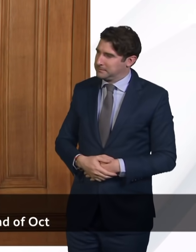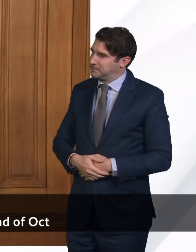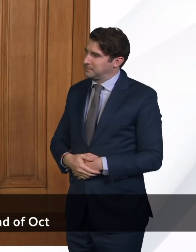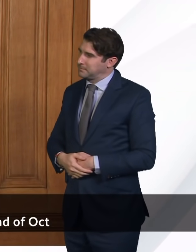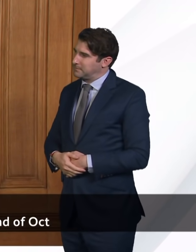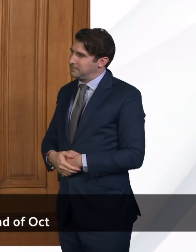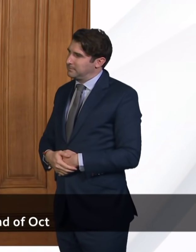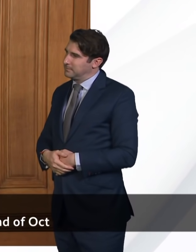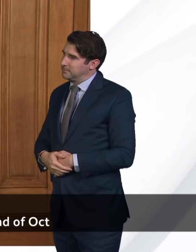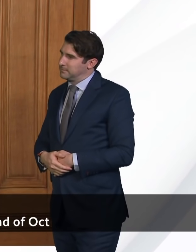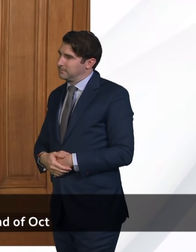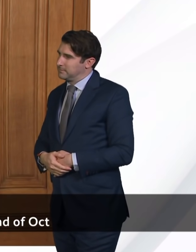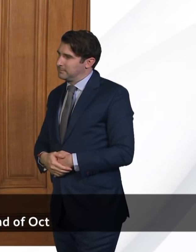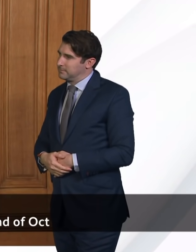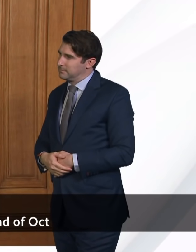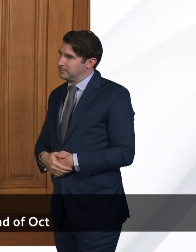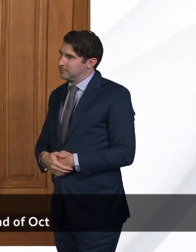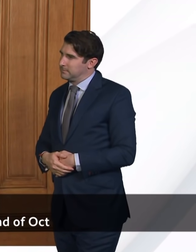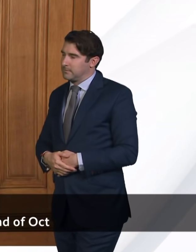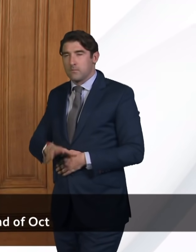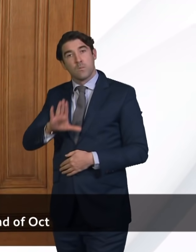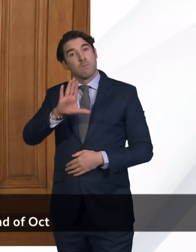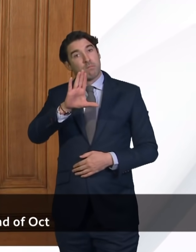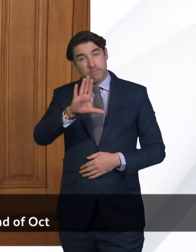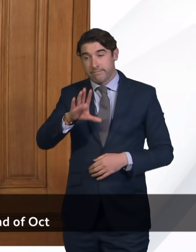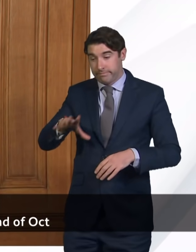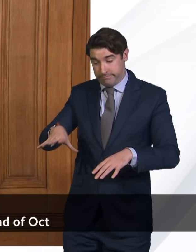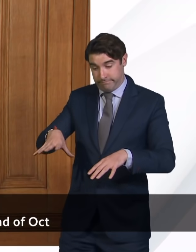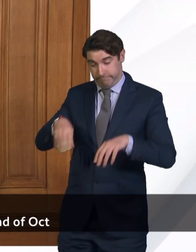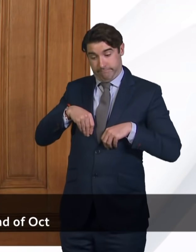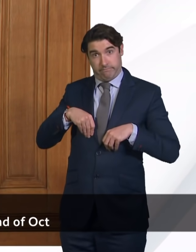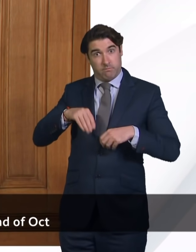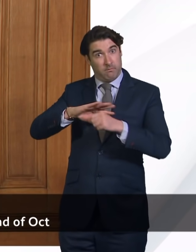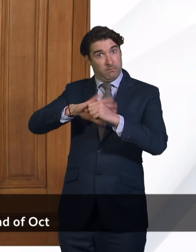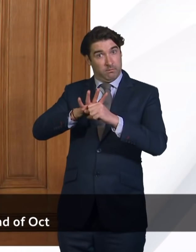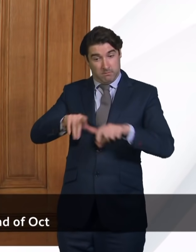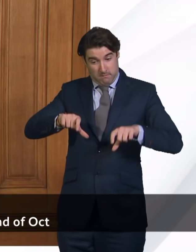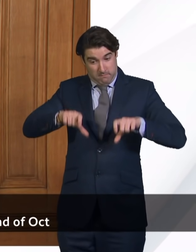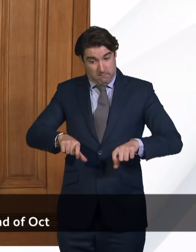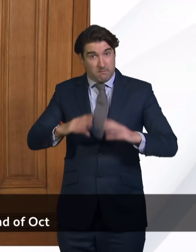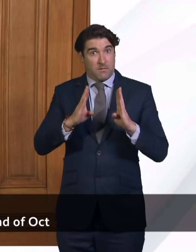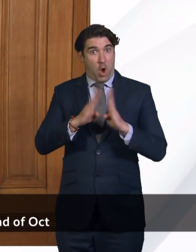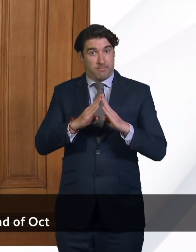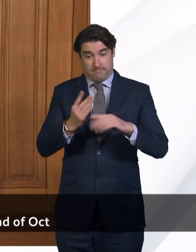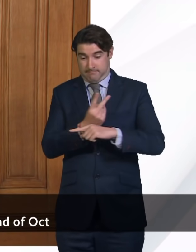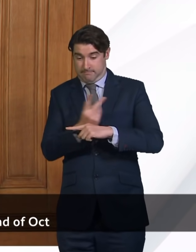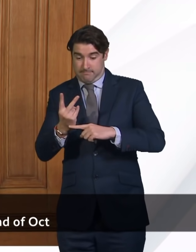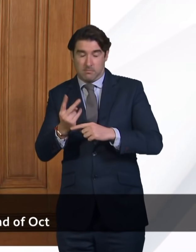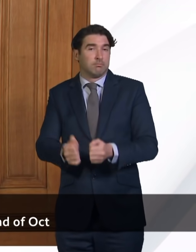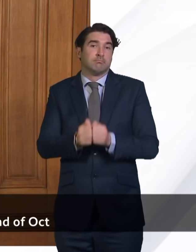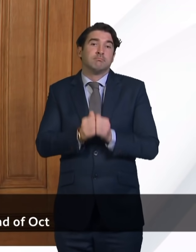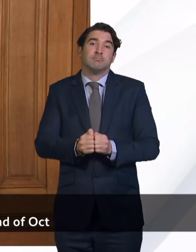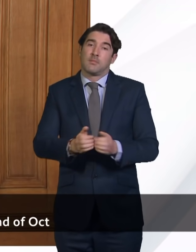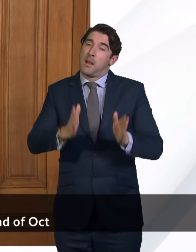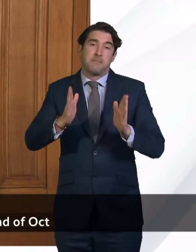testing is not to get a result on its own, it's to make sure that you take action, and isolation is clearly part of that.